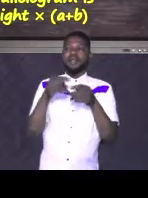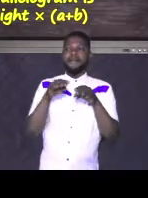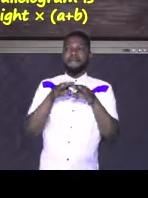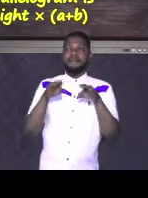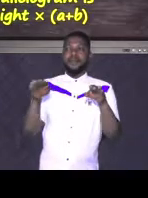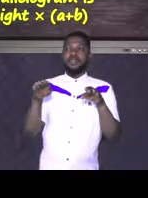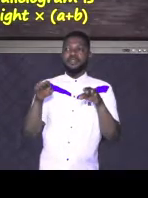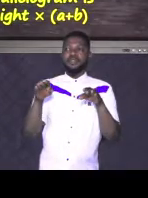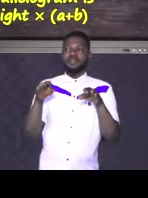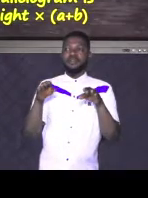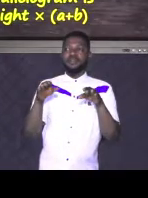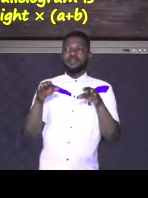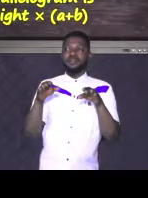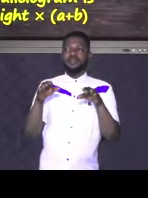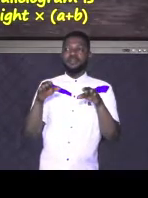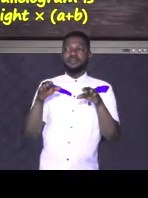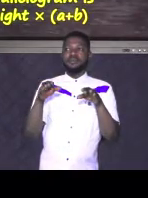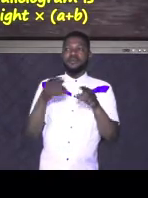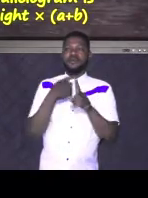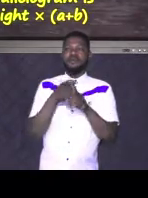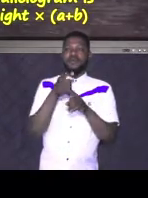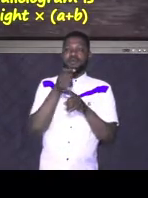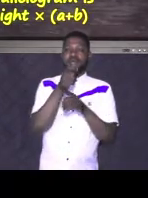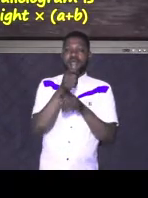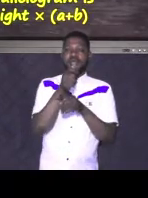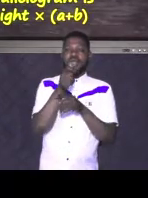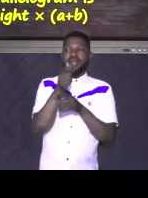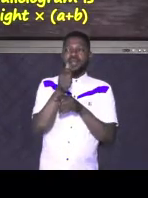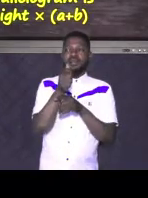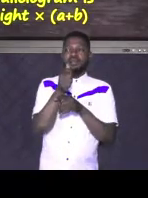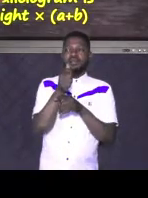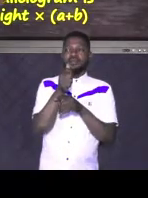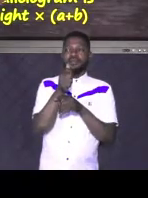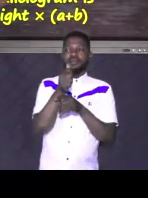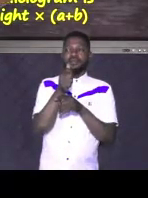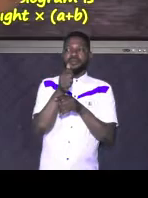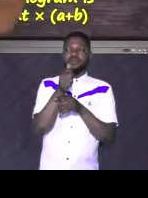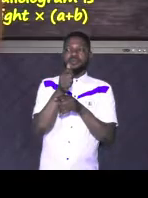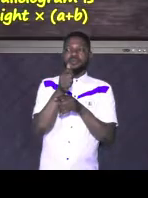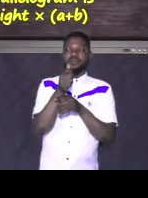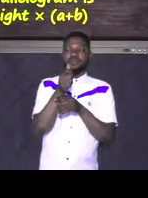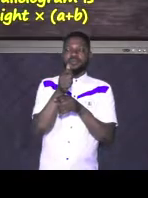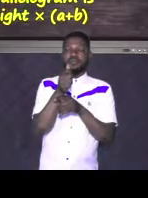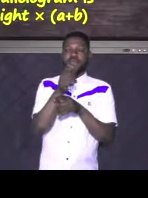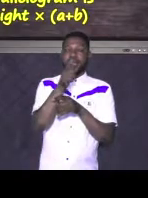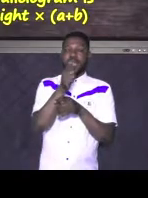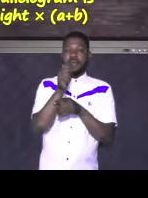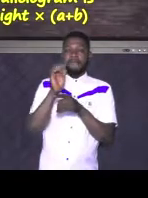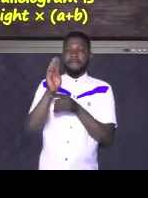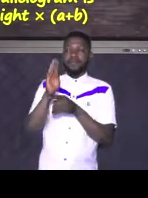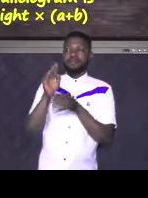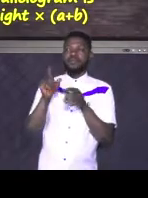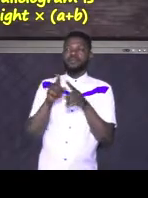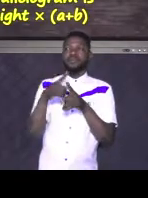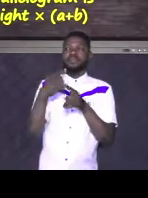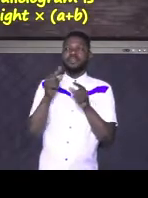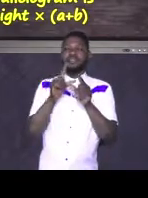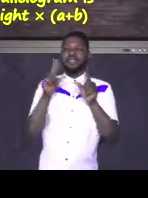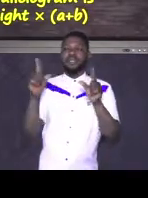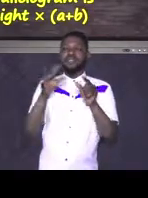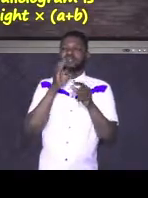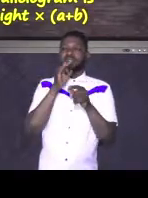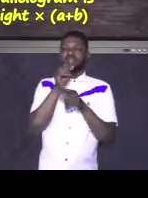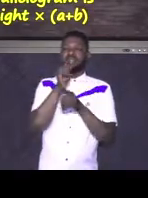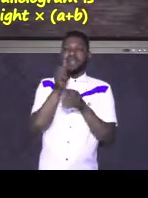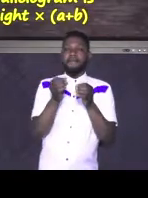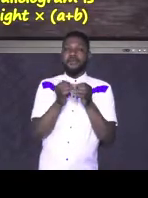breadth, and the breadth in this case is A, from here to here is A, and from that to the end is B. So the length in